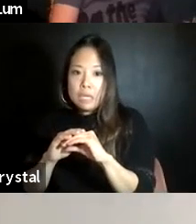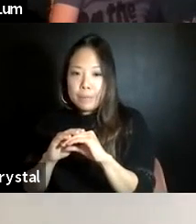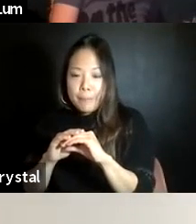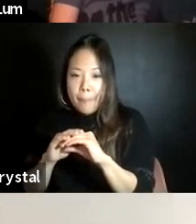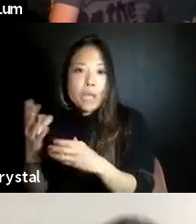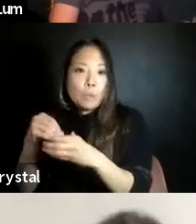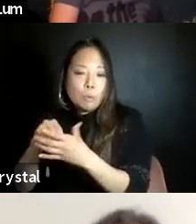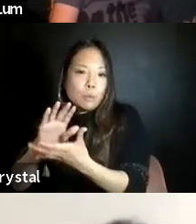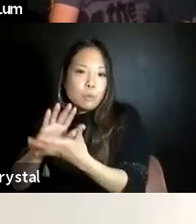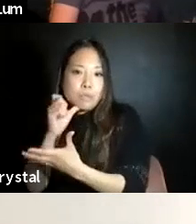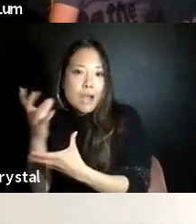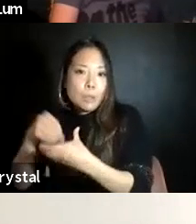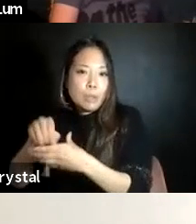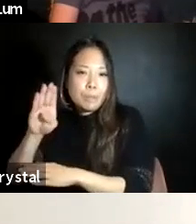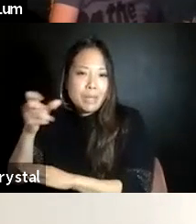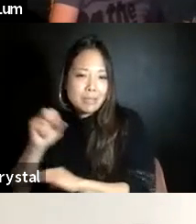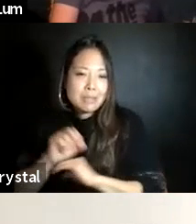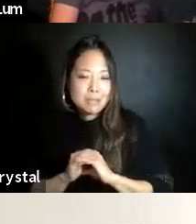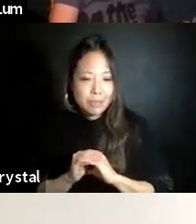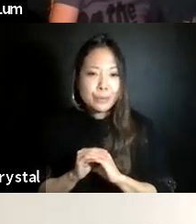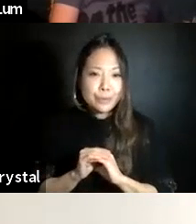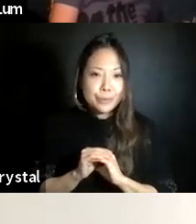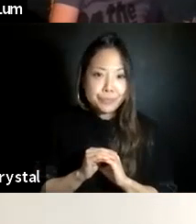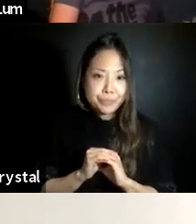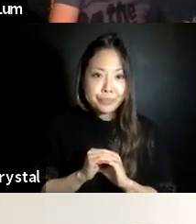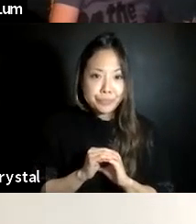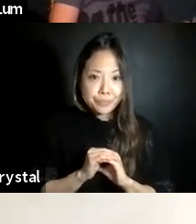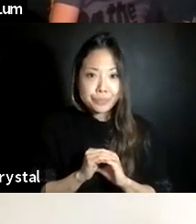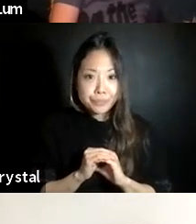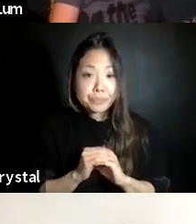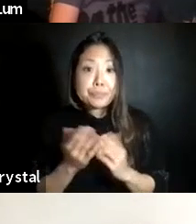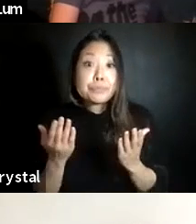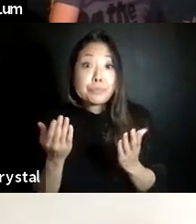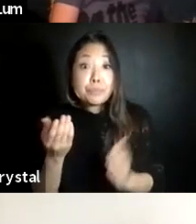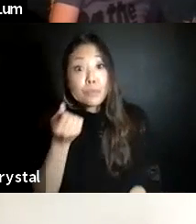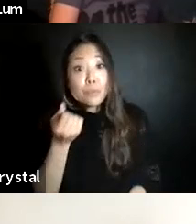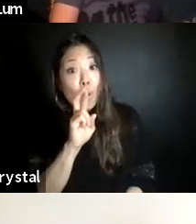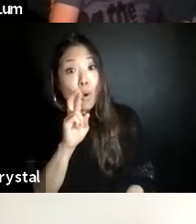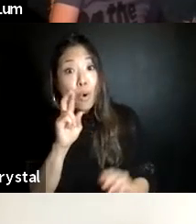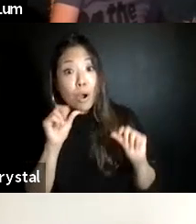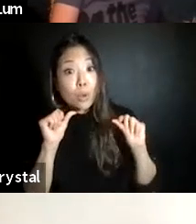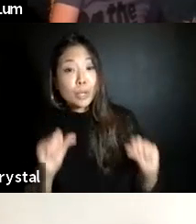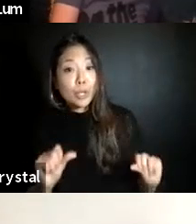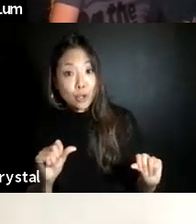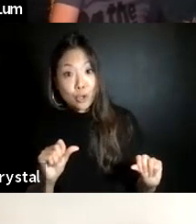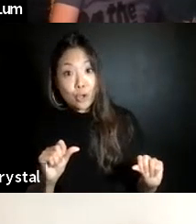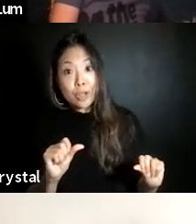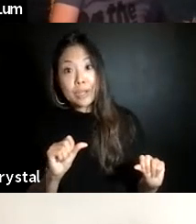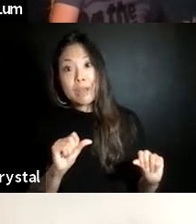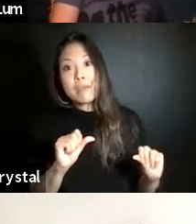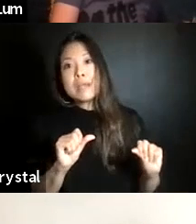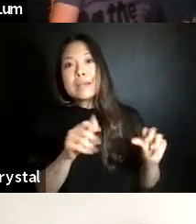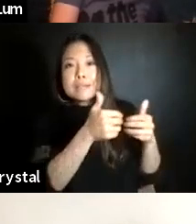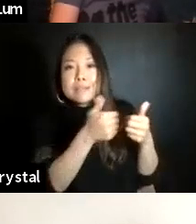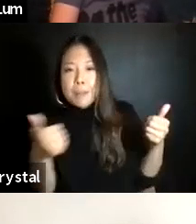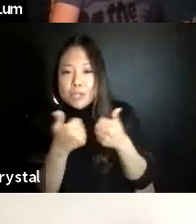students. Yeah, or we could just, besides the OI groupings, could have a charter school grouping, a METCO grouping. Yeah,